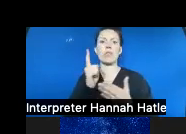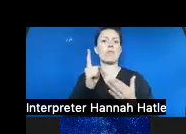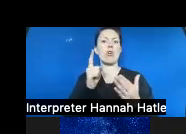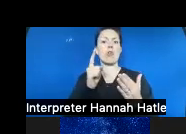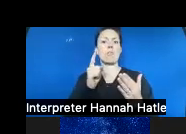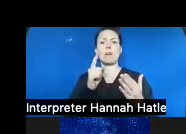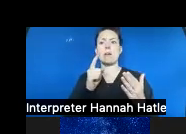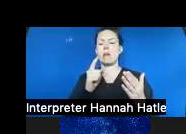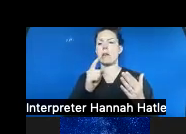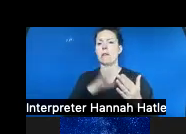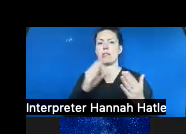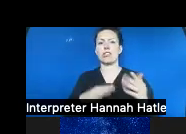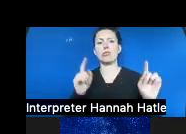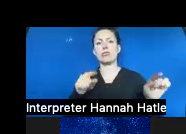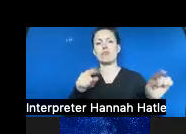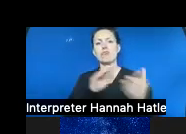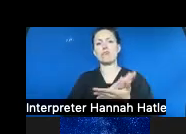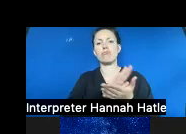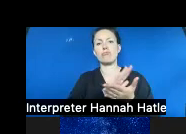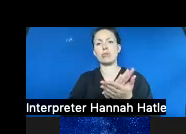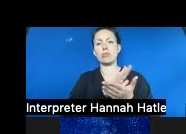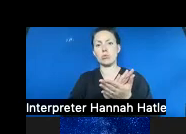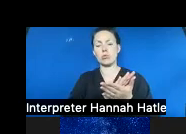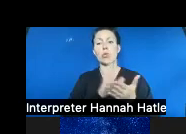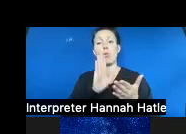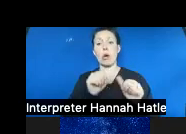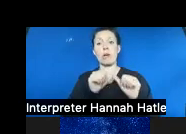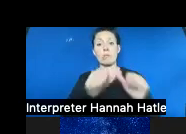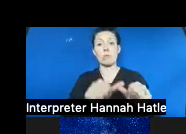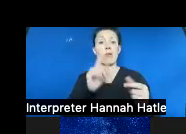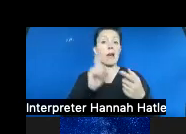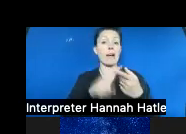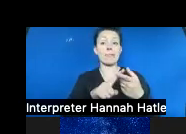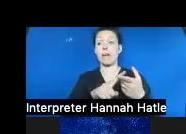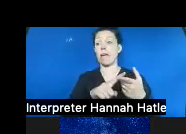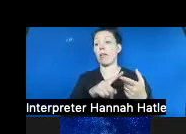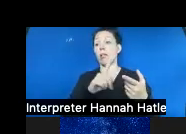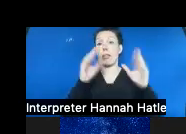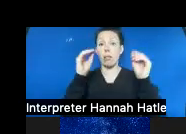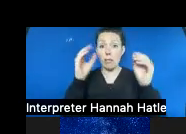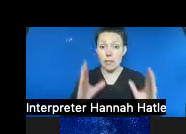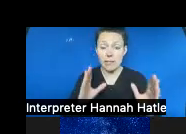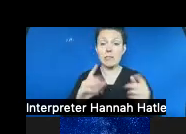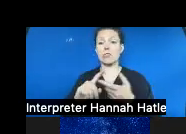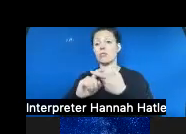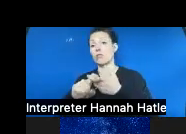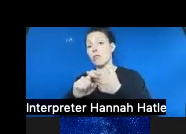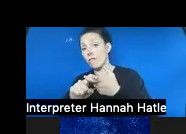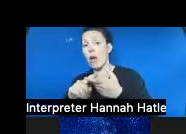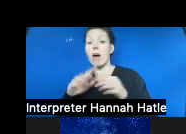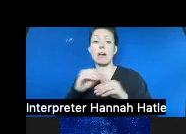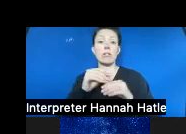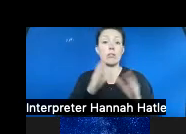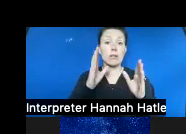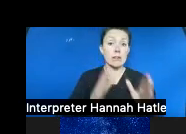if they came to school, it would last so long until a friend, a teacher, a guidance counselor, or even